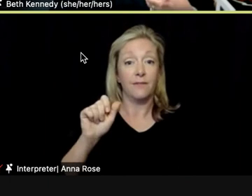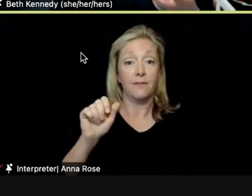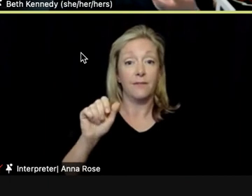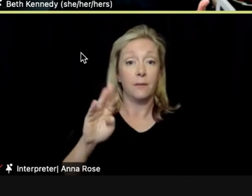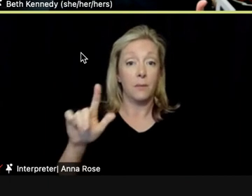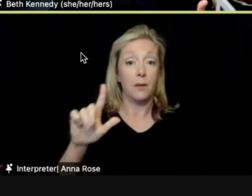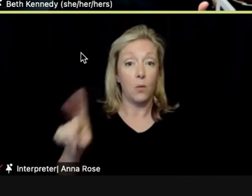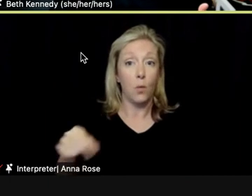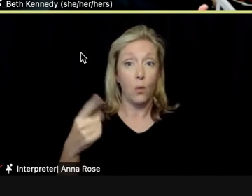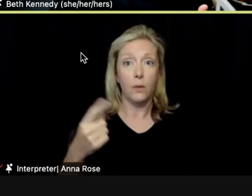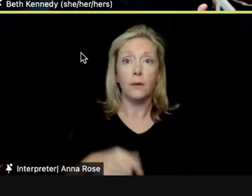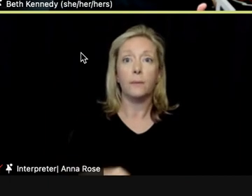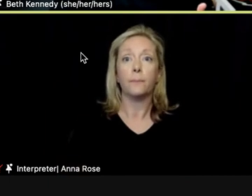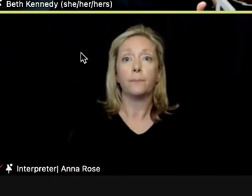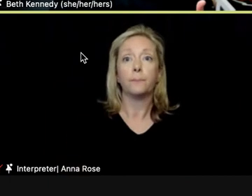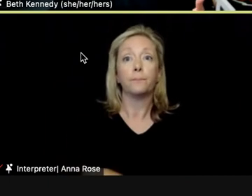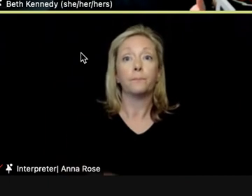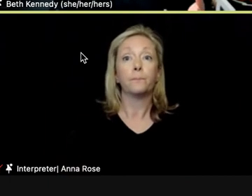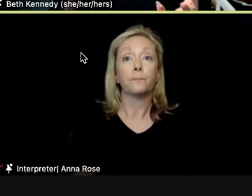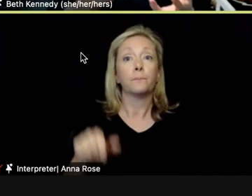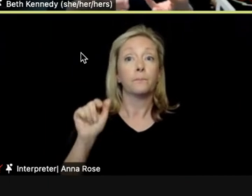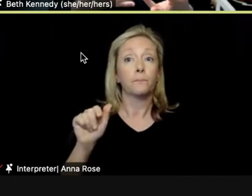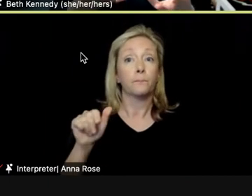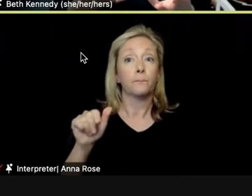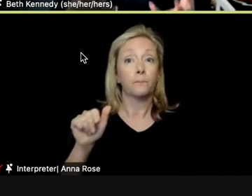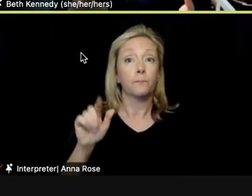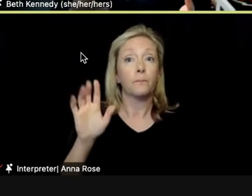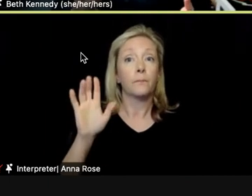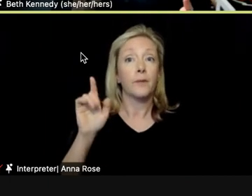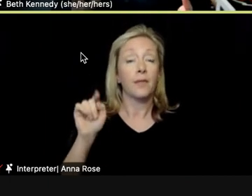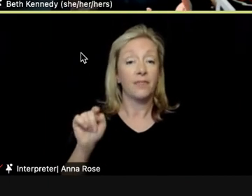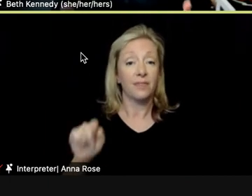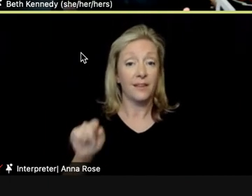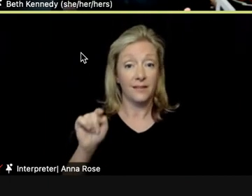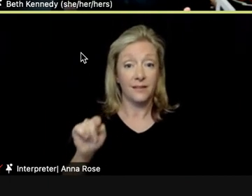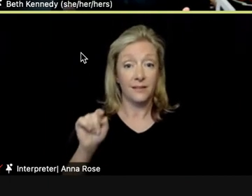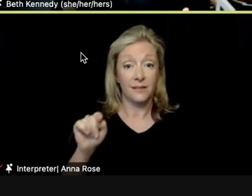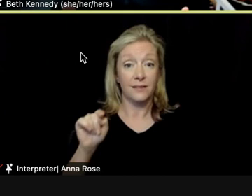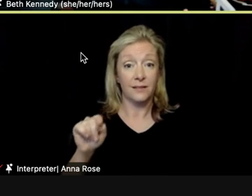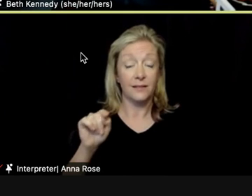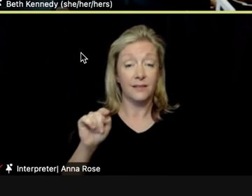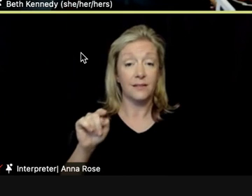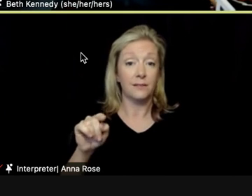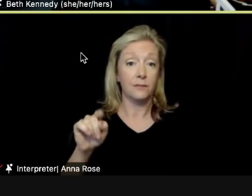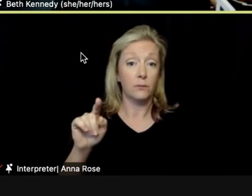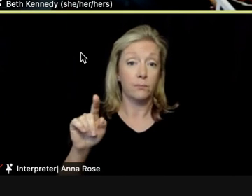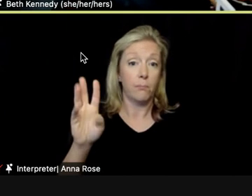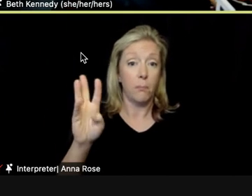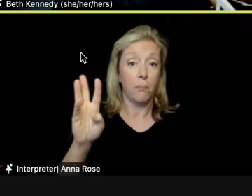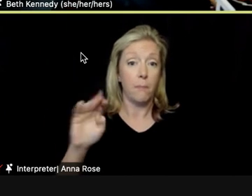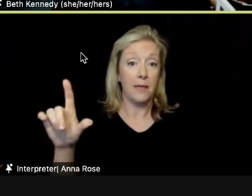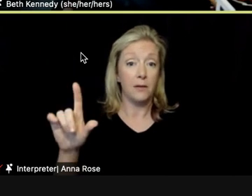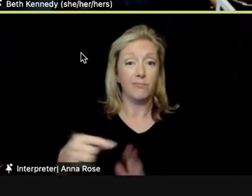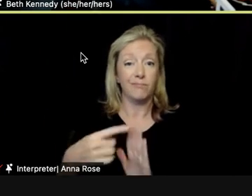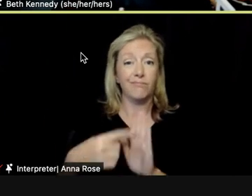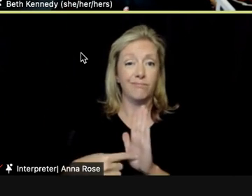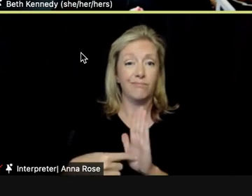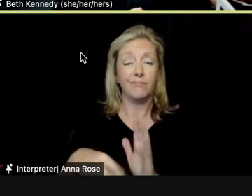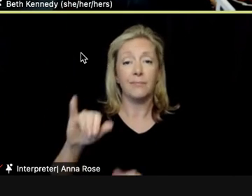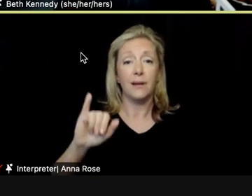it's what this legislation is it's an acknowledgement that IDEA falls short in some